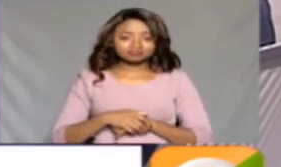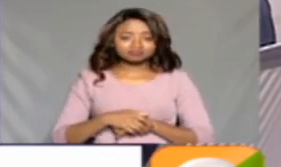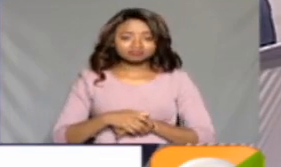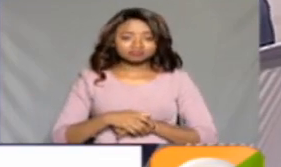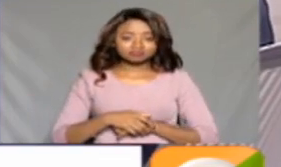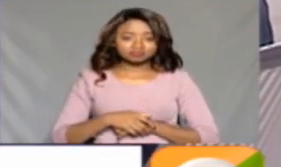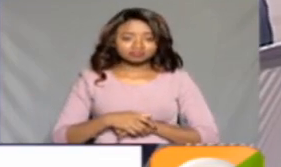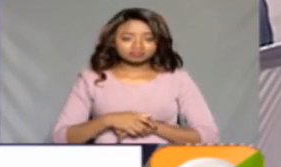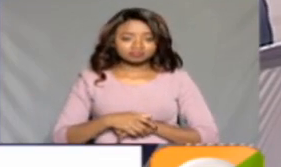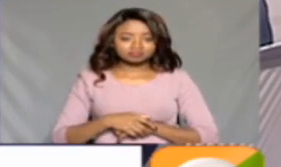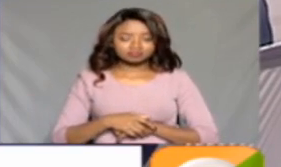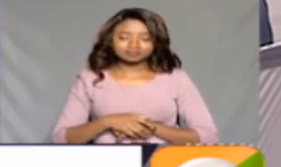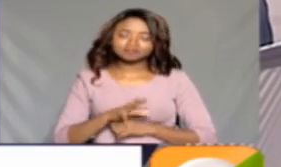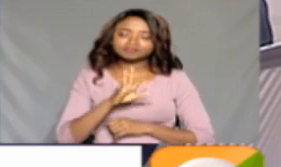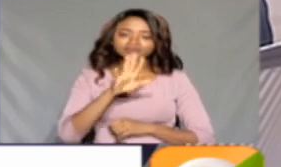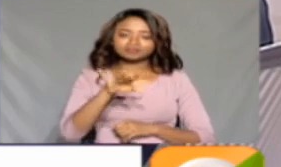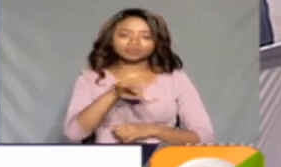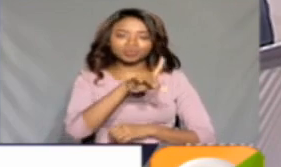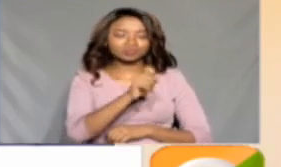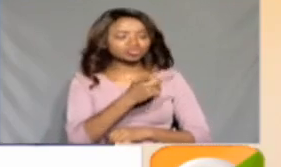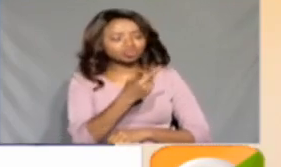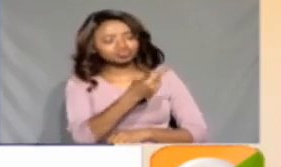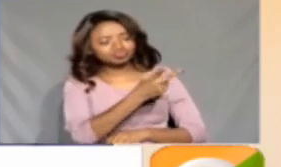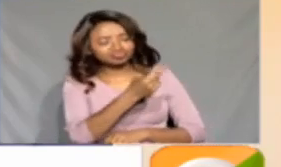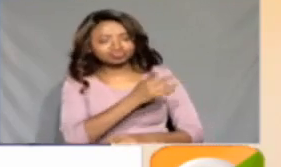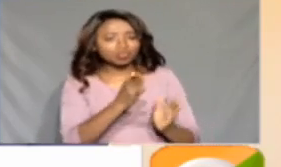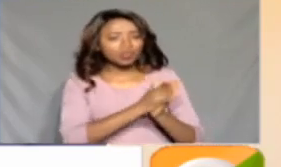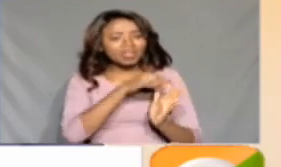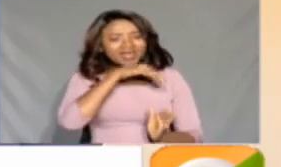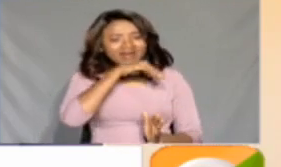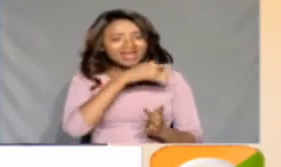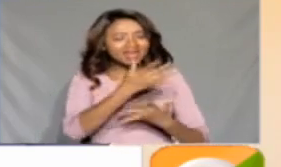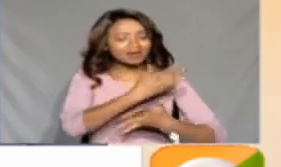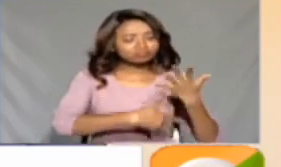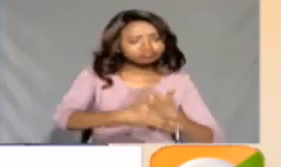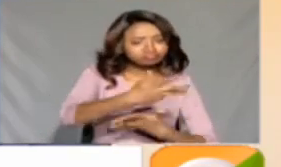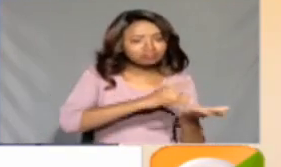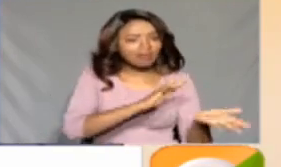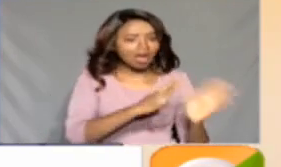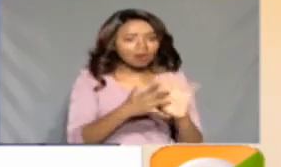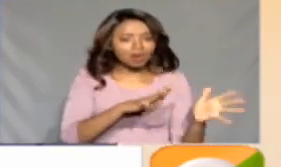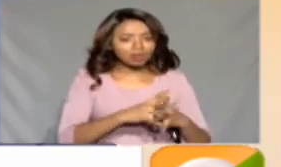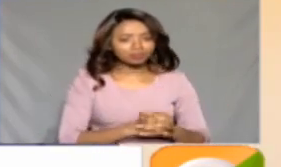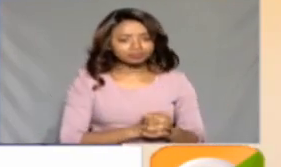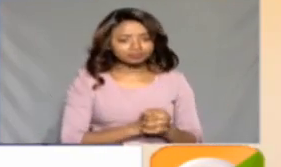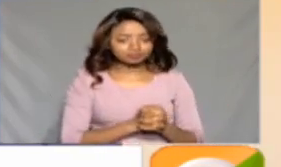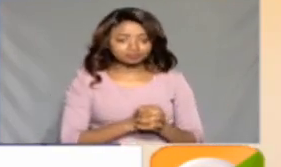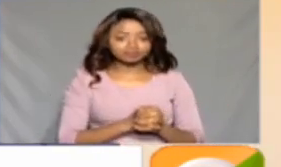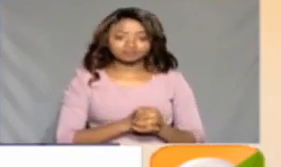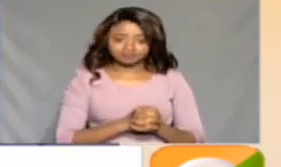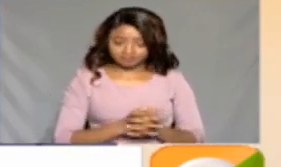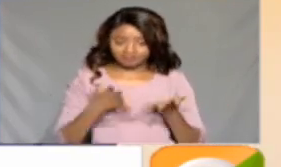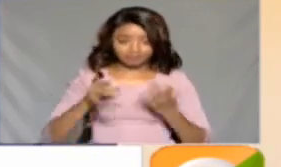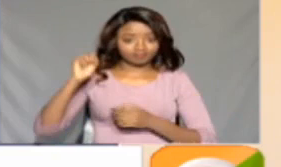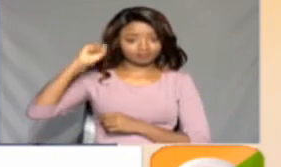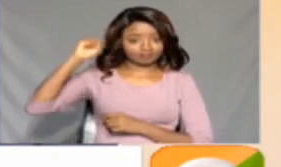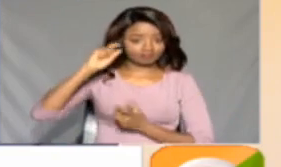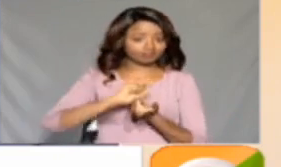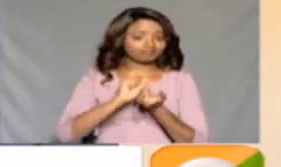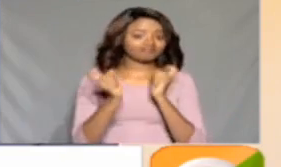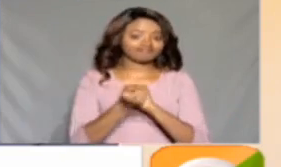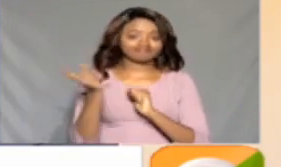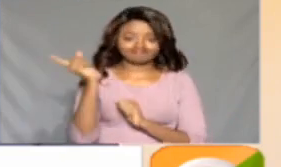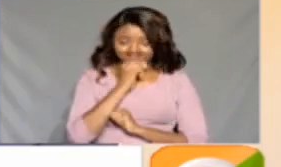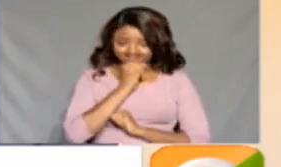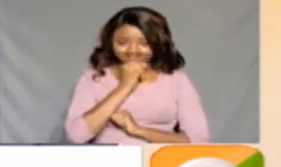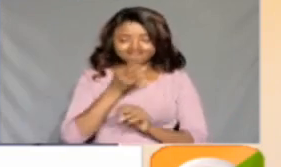the former Prime Minister Raila Odinga? Things have changed, definitely, from how it was previously. Politically, things have changed. After the handshake.